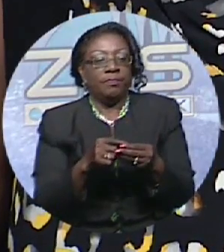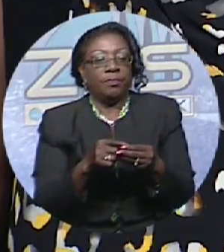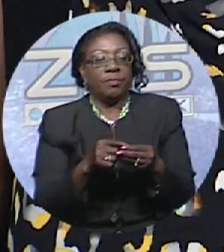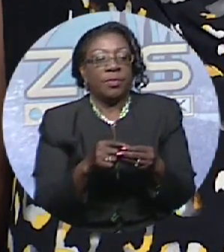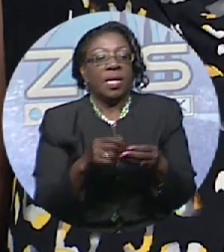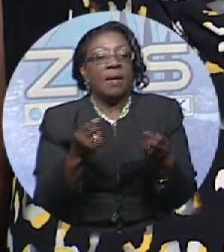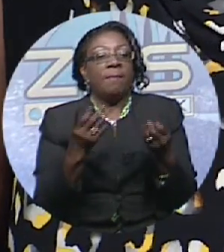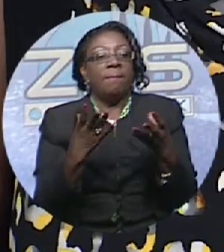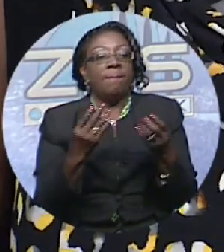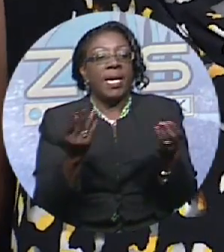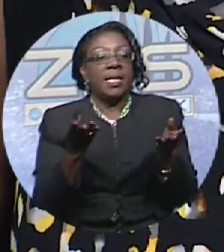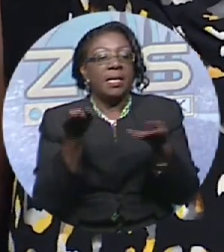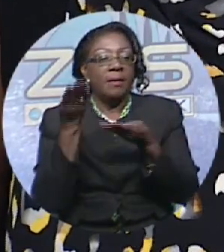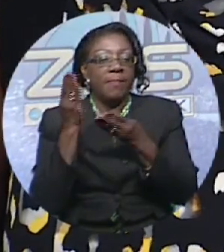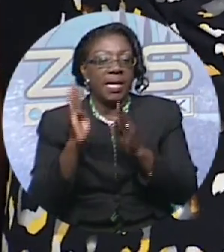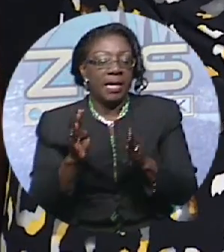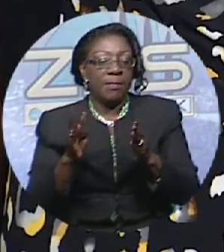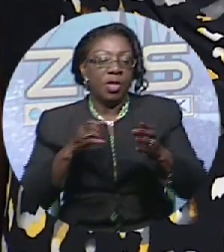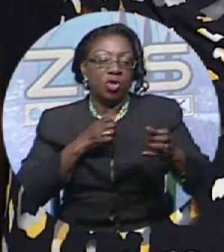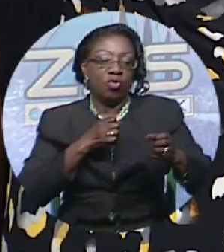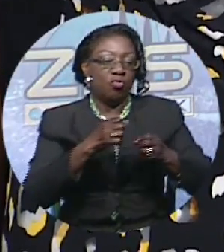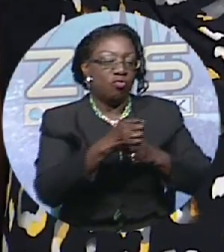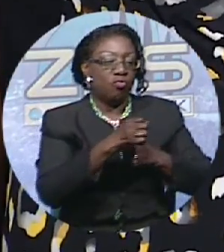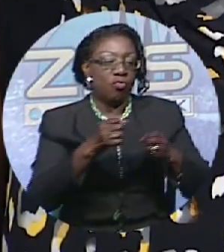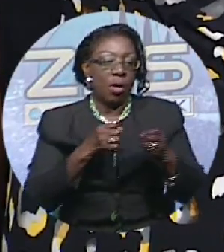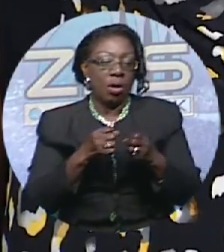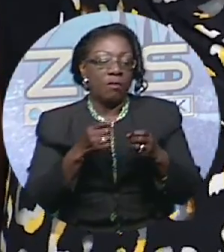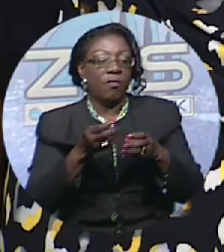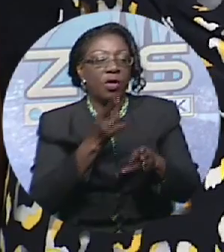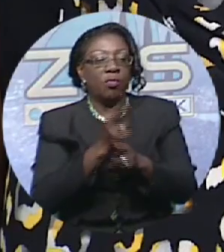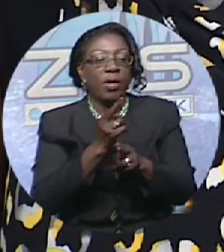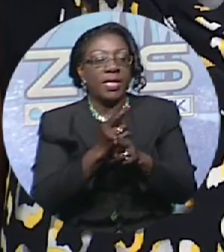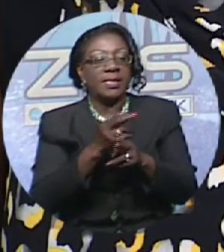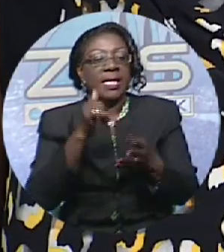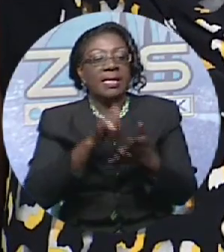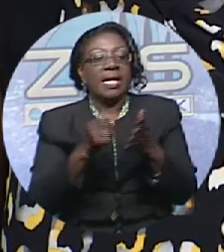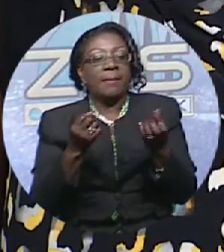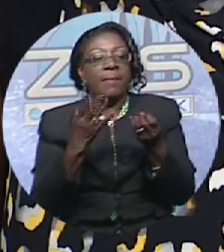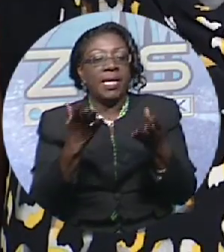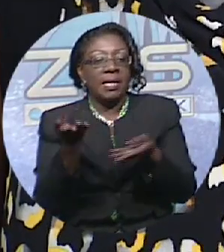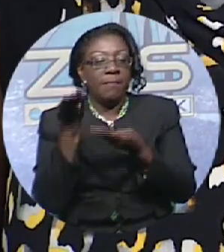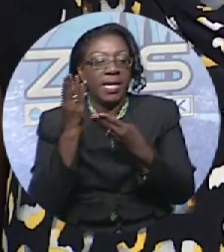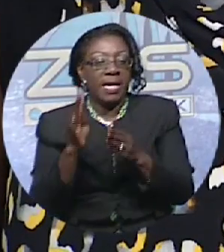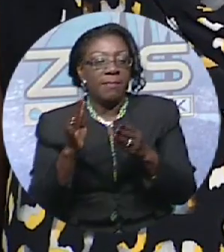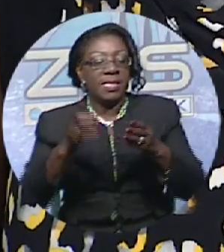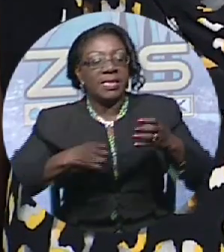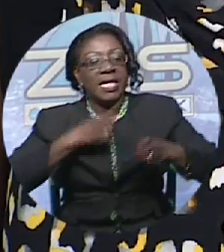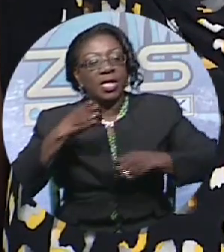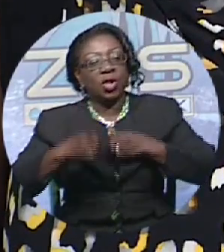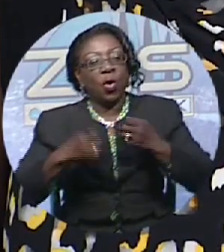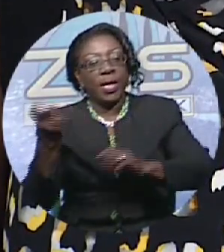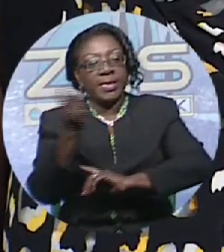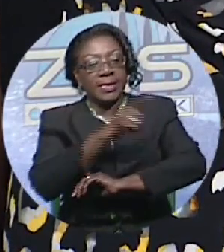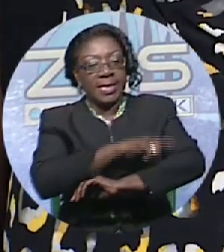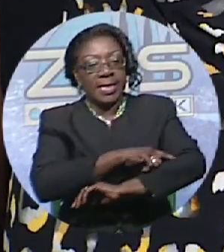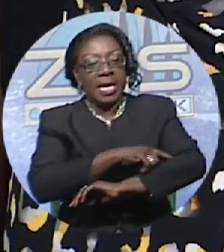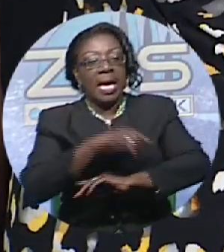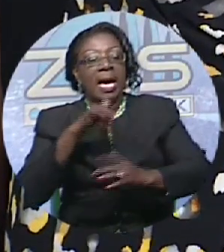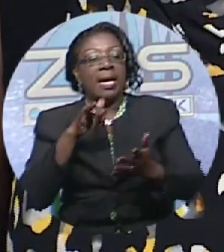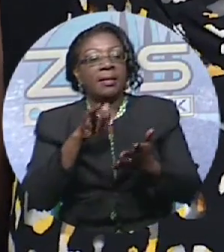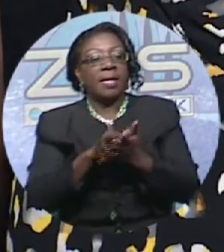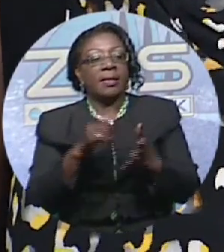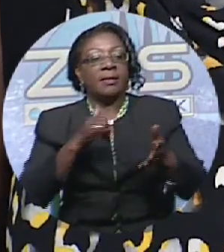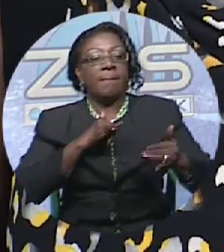the rights that young Bahamians enjoy today. Still, he says, the battle isn't over, and it's now up to today's generation